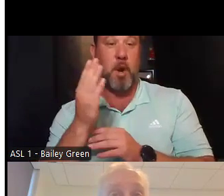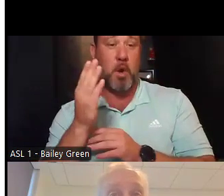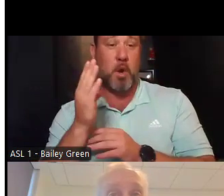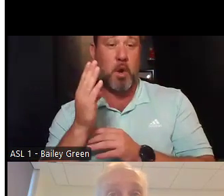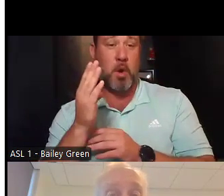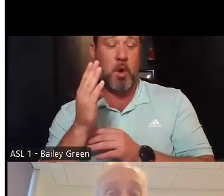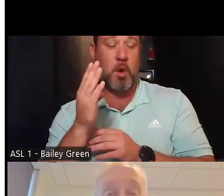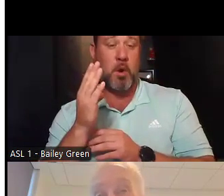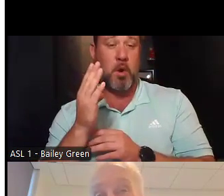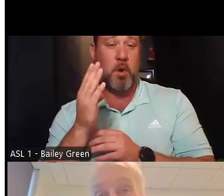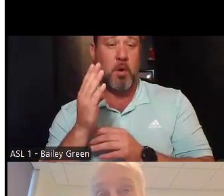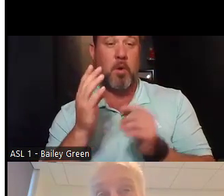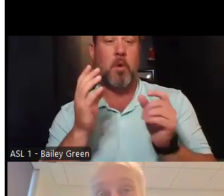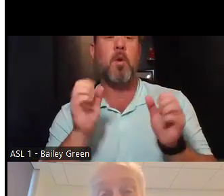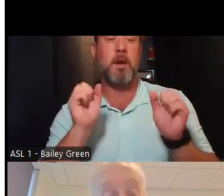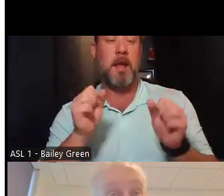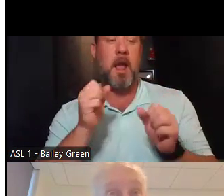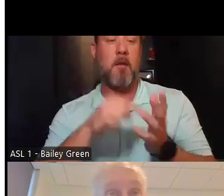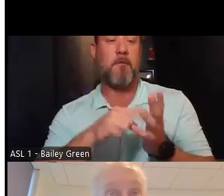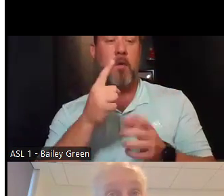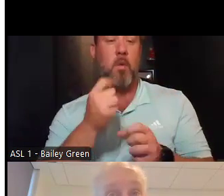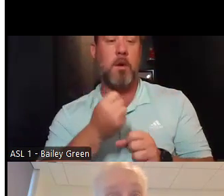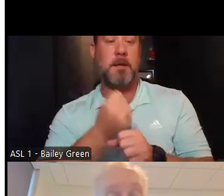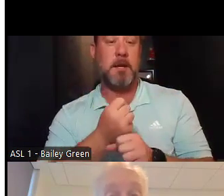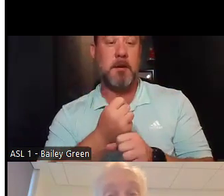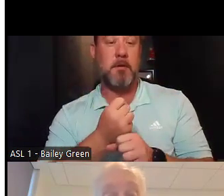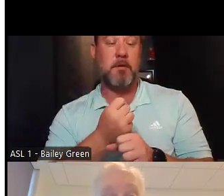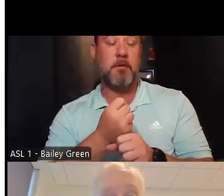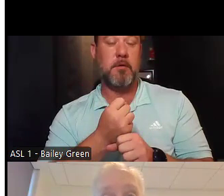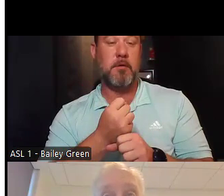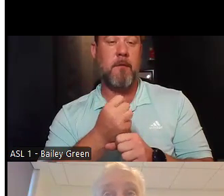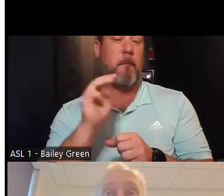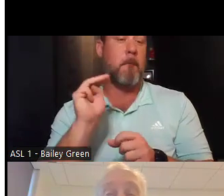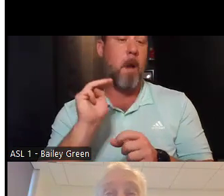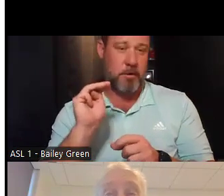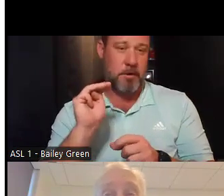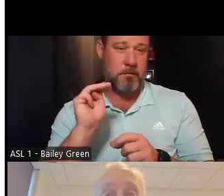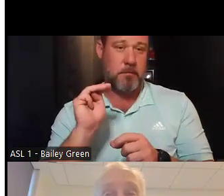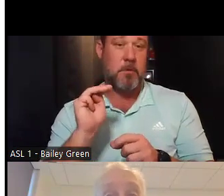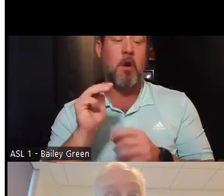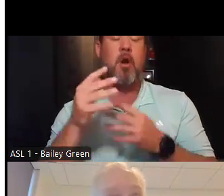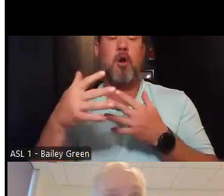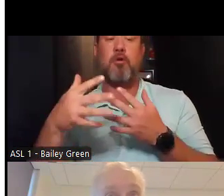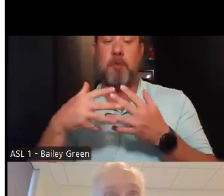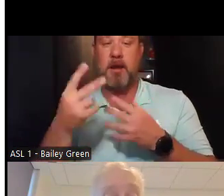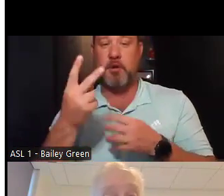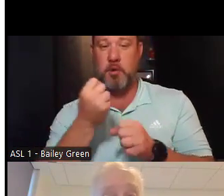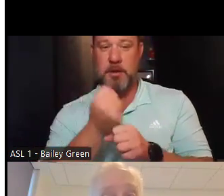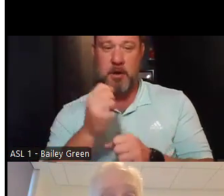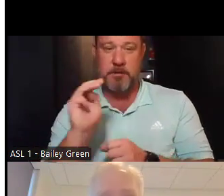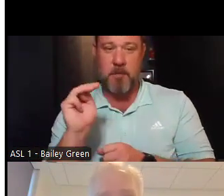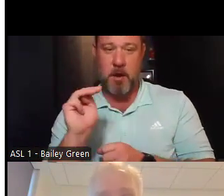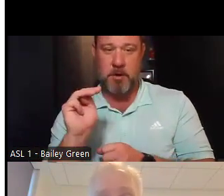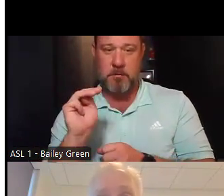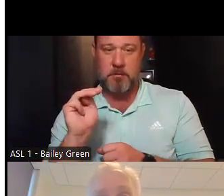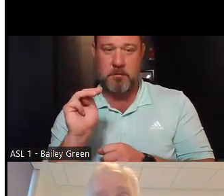shows how many can afford 1 year of moderate care for themselves. The next gray bar, that's 2 years of moderate care